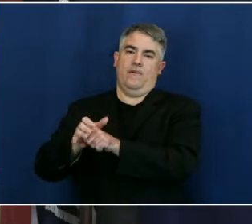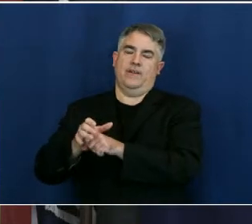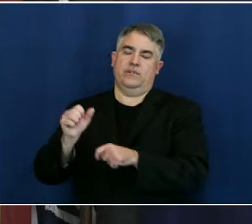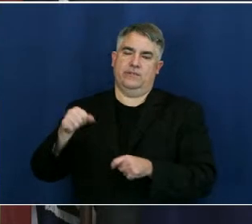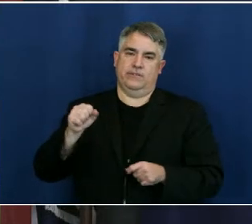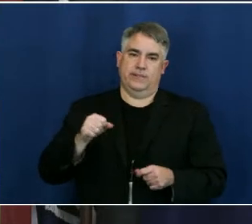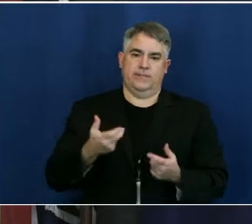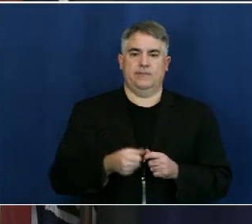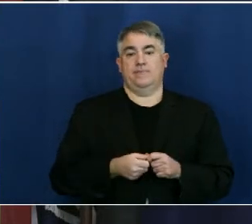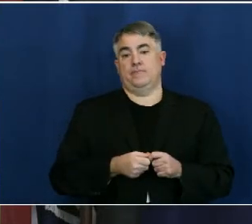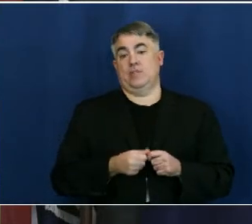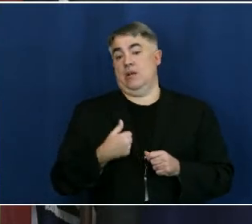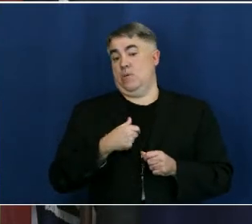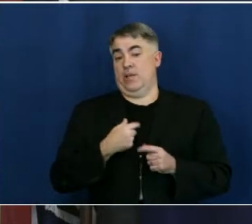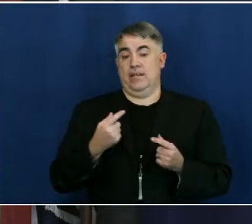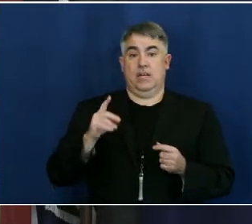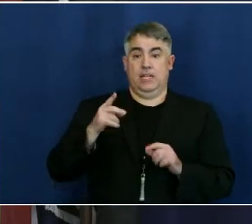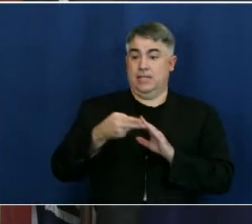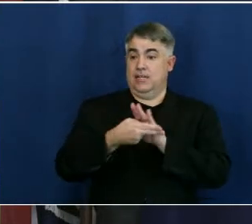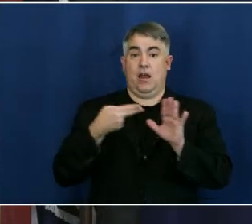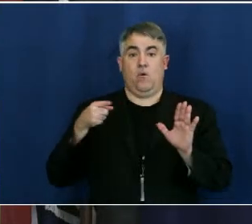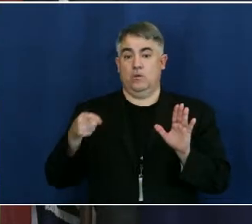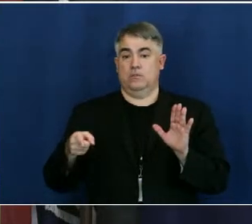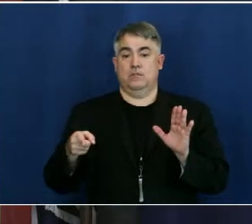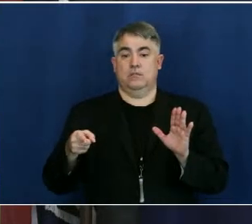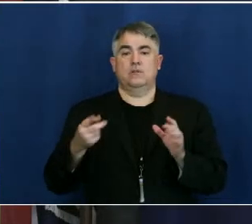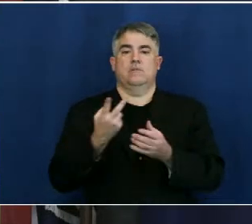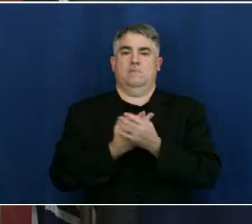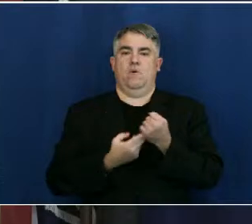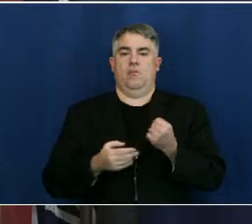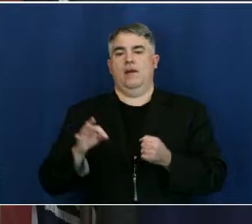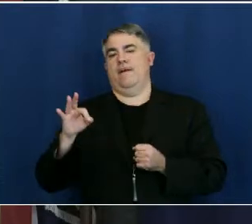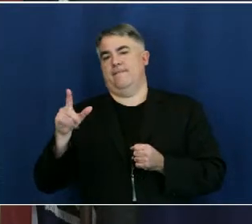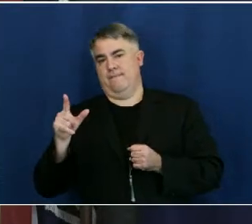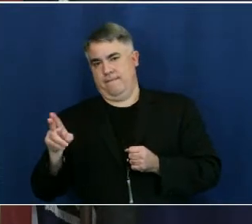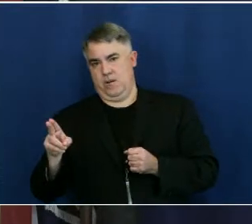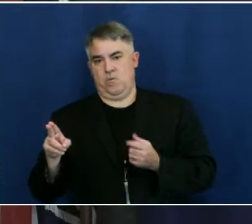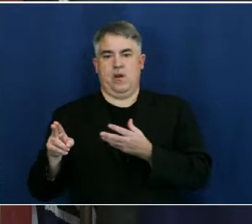COVID-associated fatality and an influenza-associated fatality.